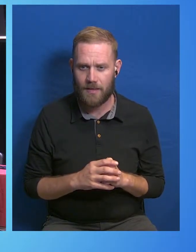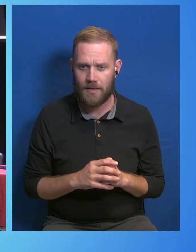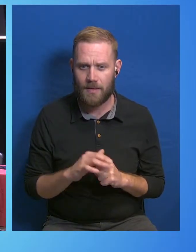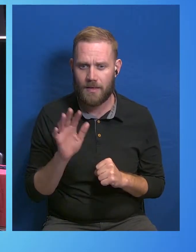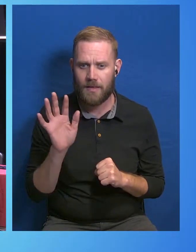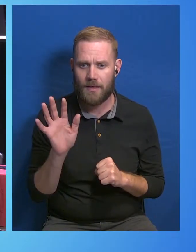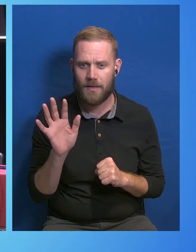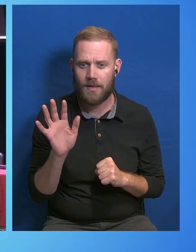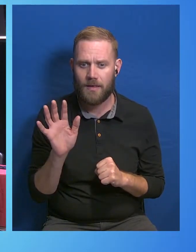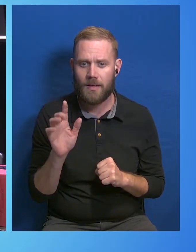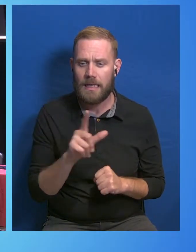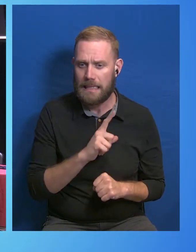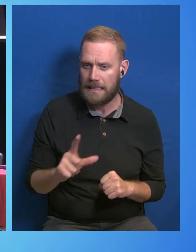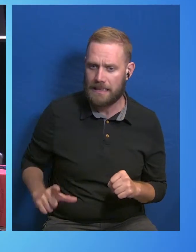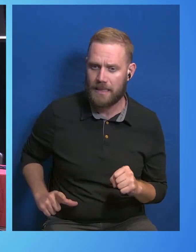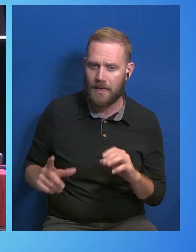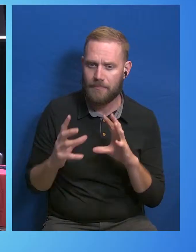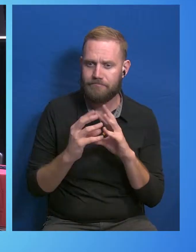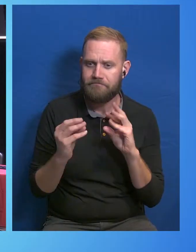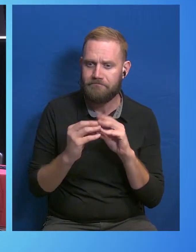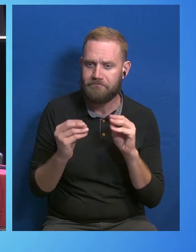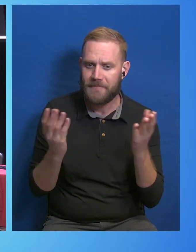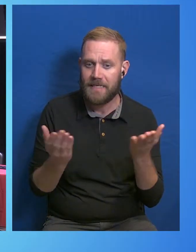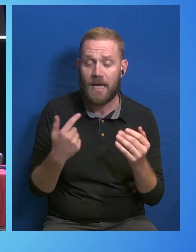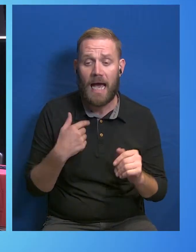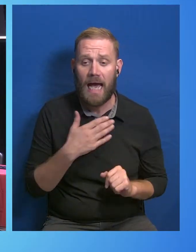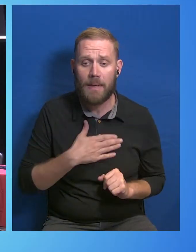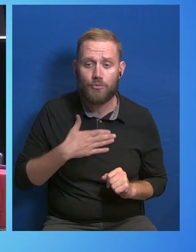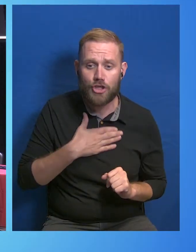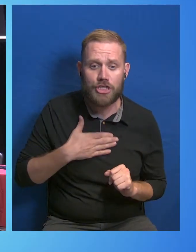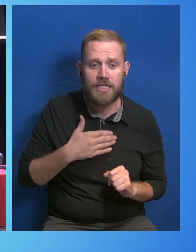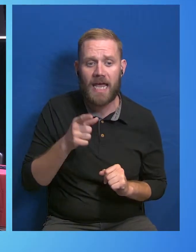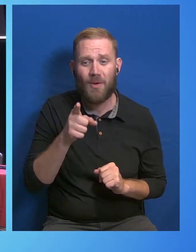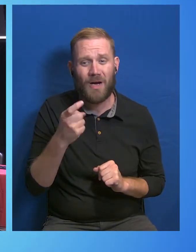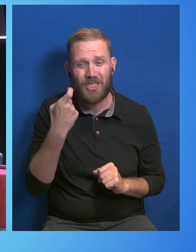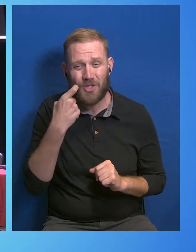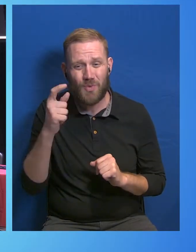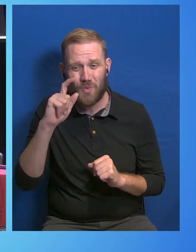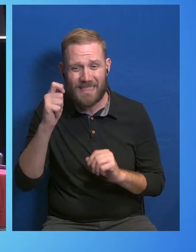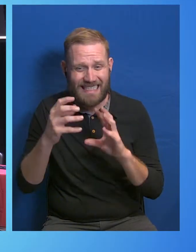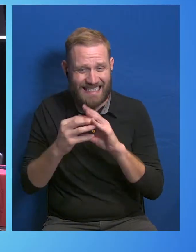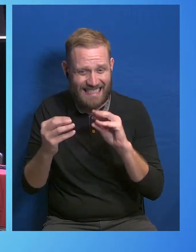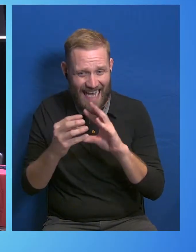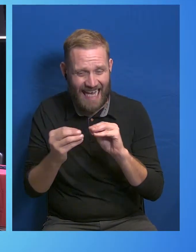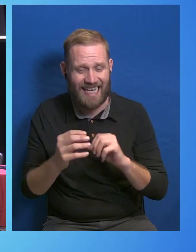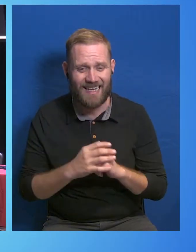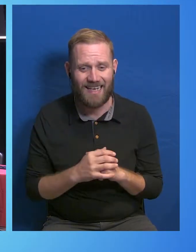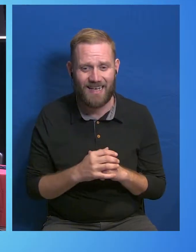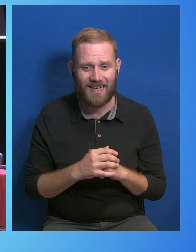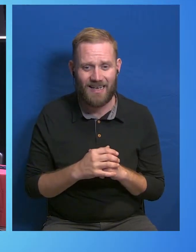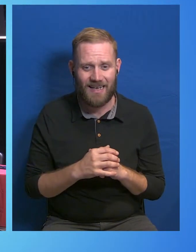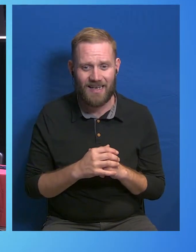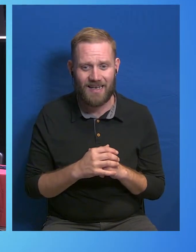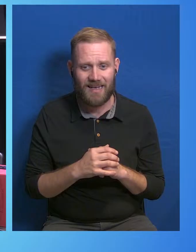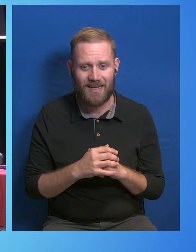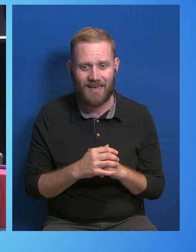While Linda speaking here, while I appreciate, Bill, what you just said,